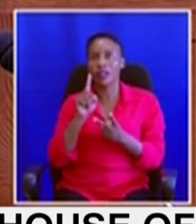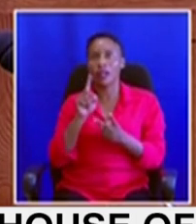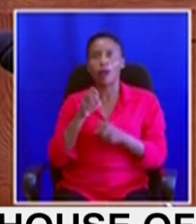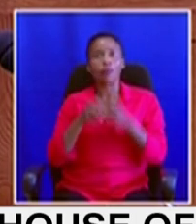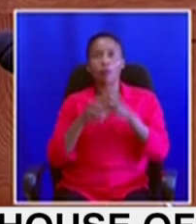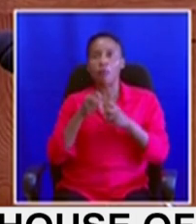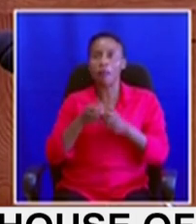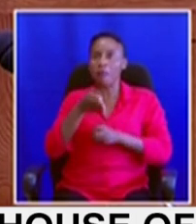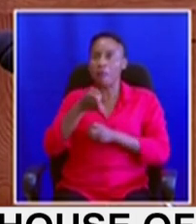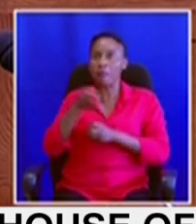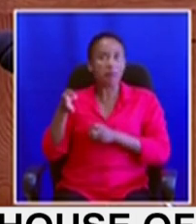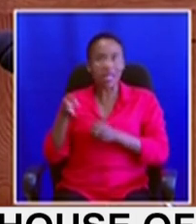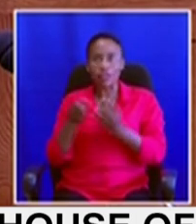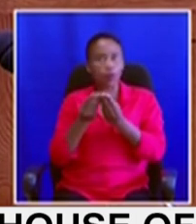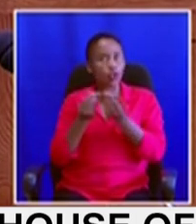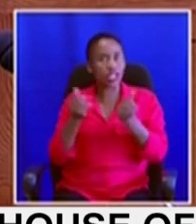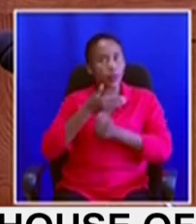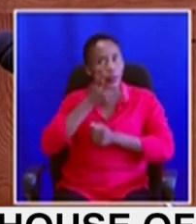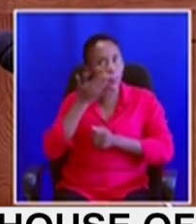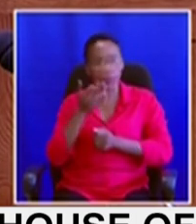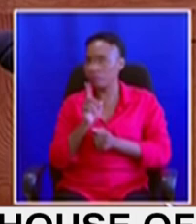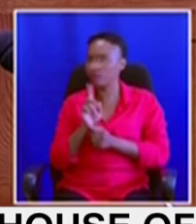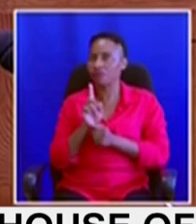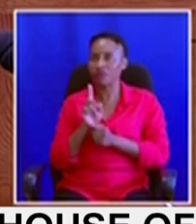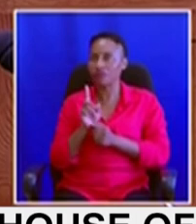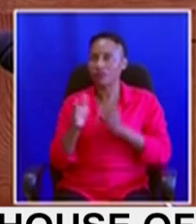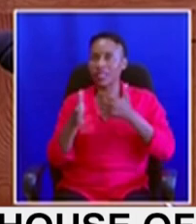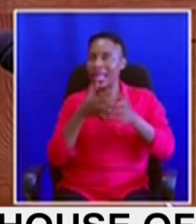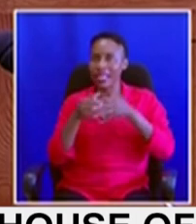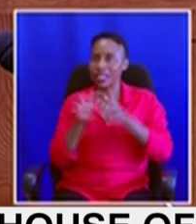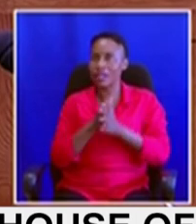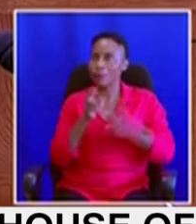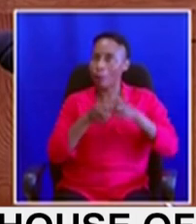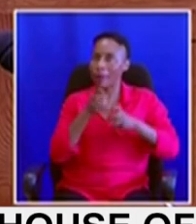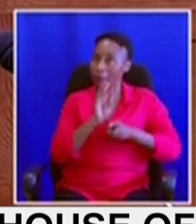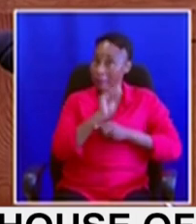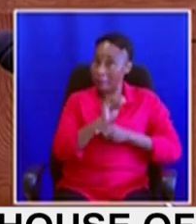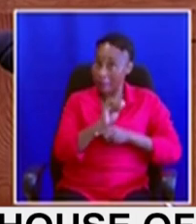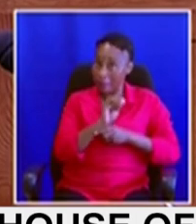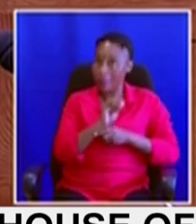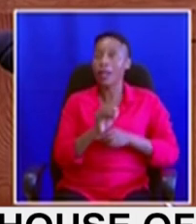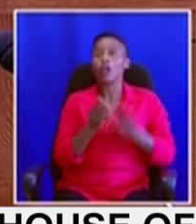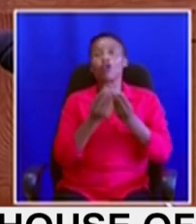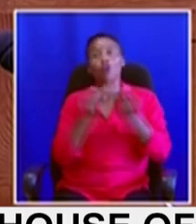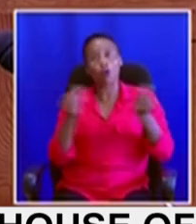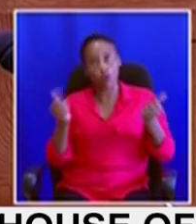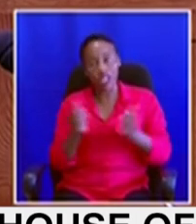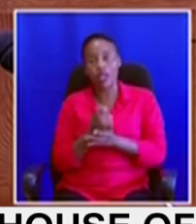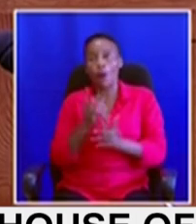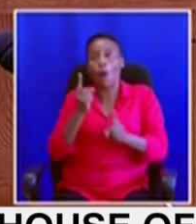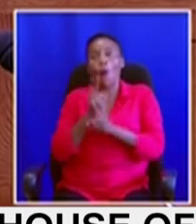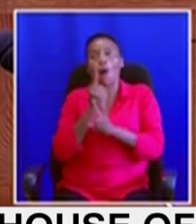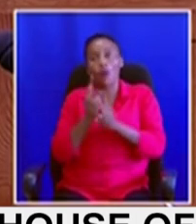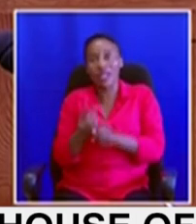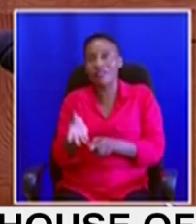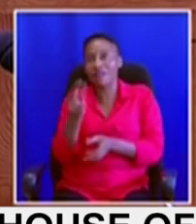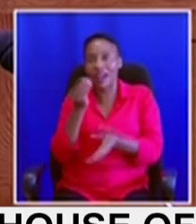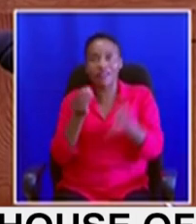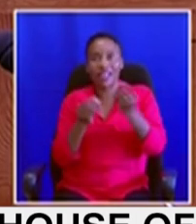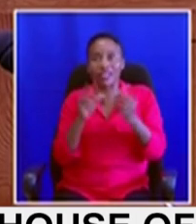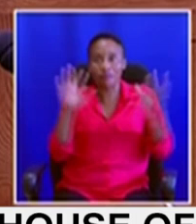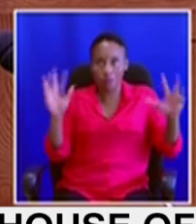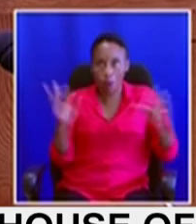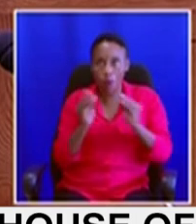a solution. Whatever problem comes up, they always find a solution and resolve